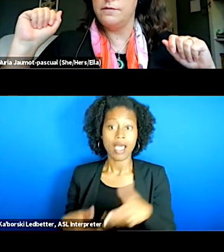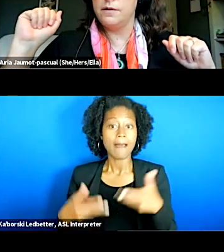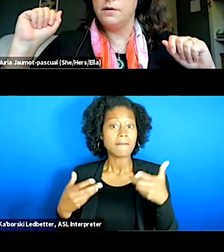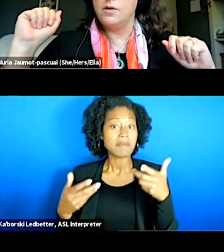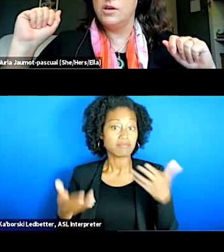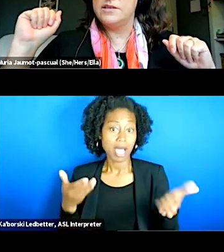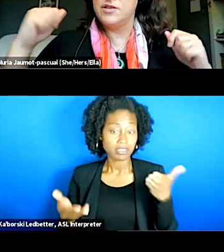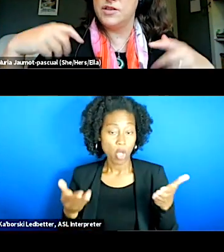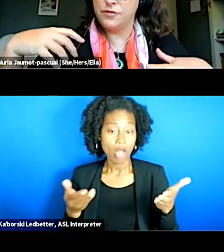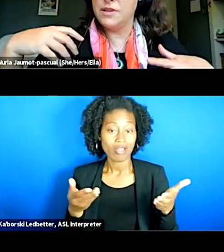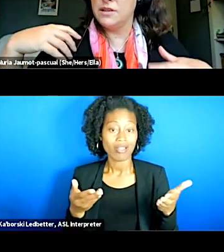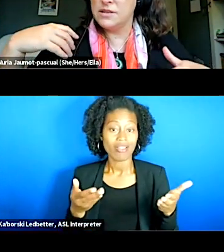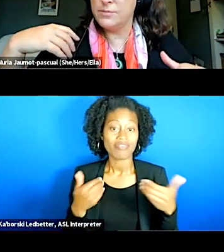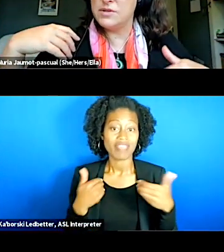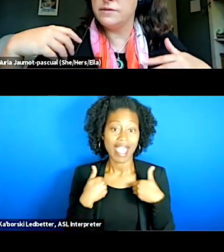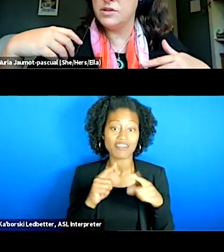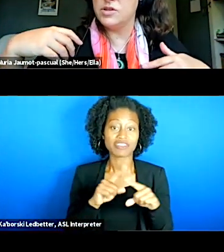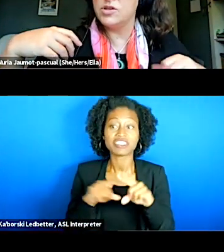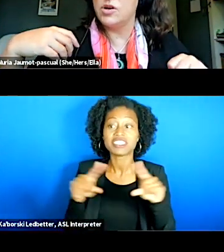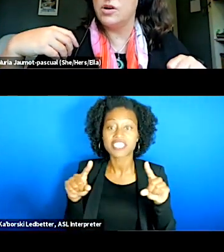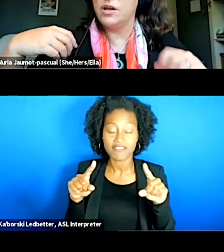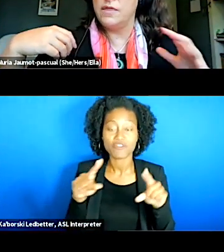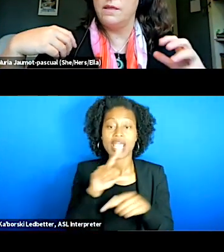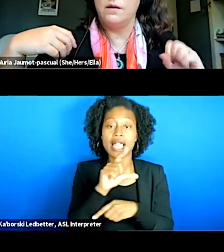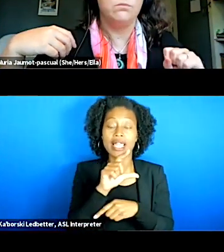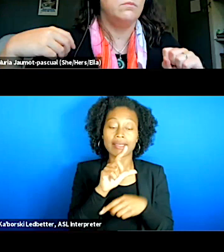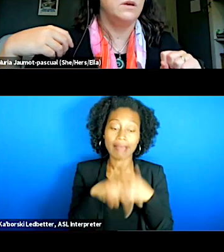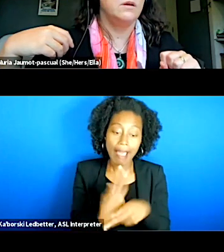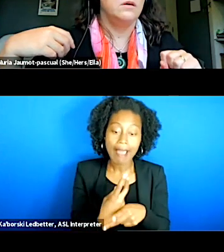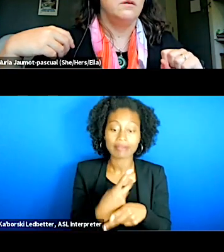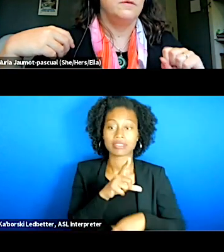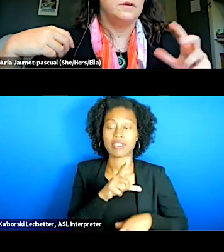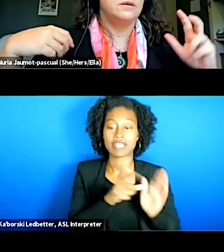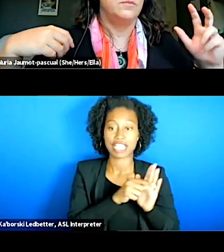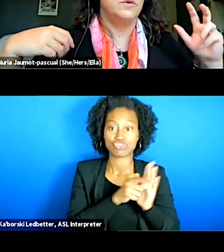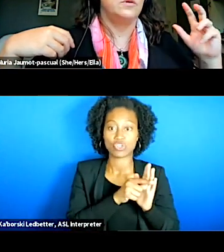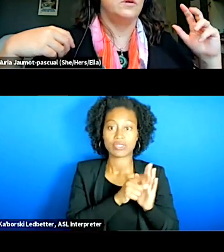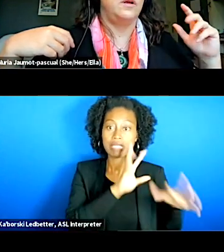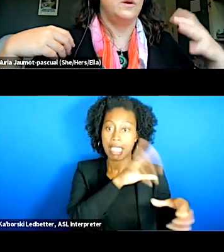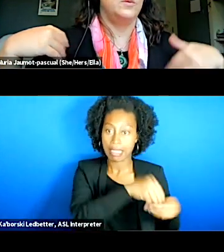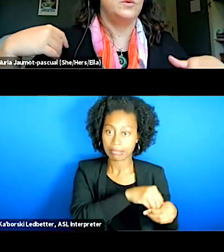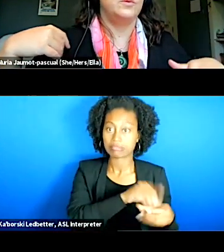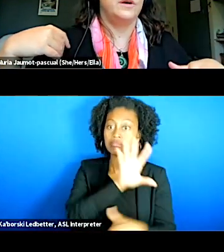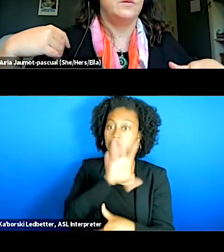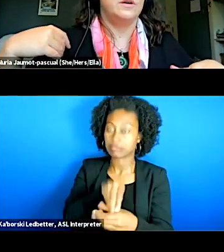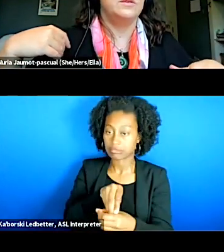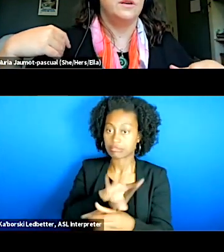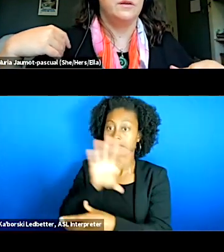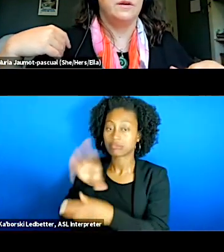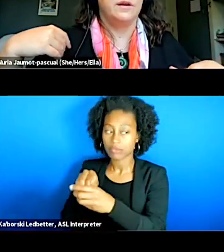have different types of literature in them. For example, when we were doing